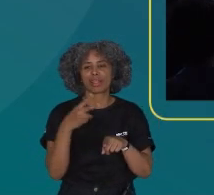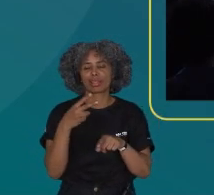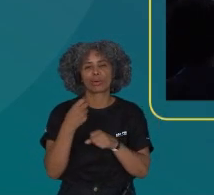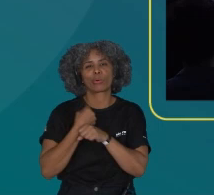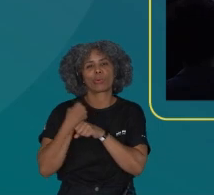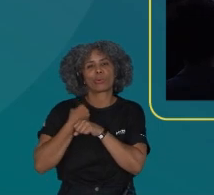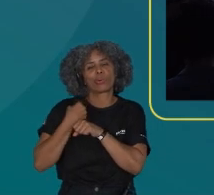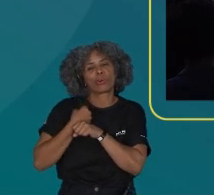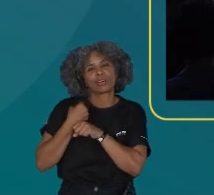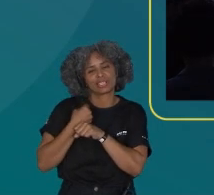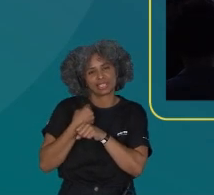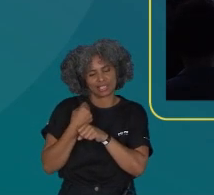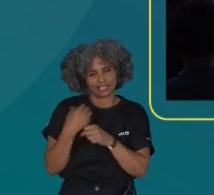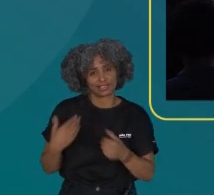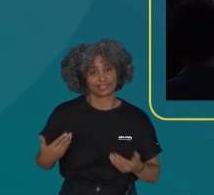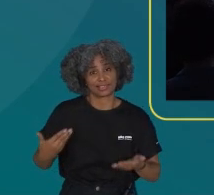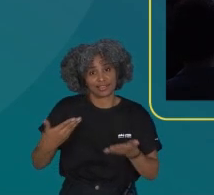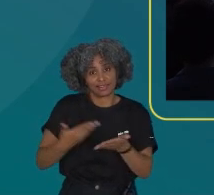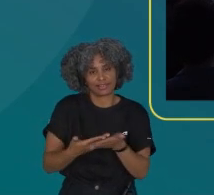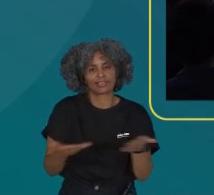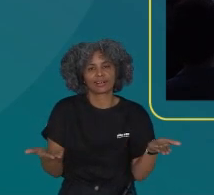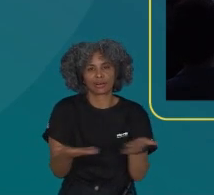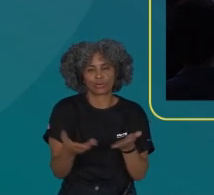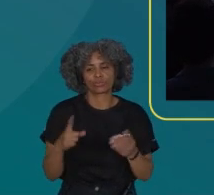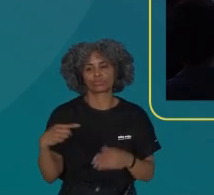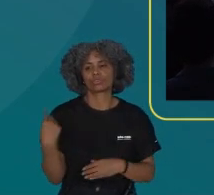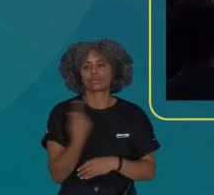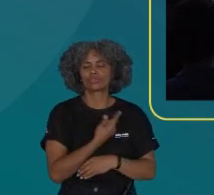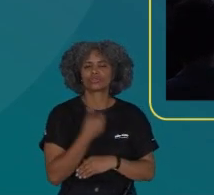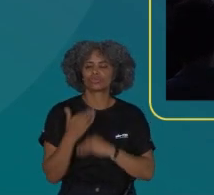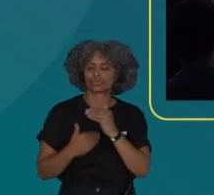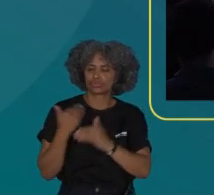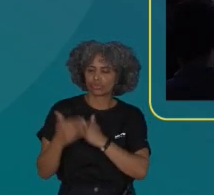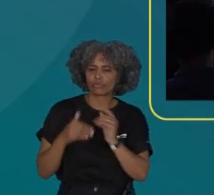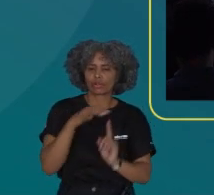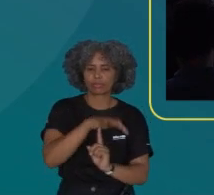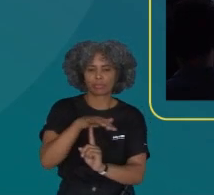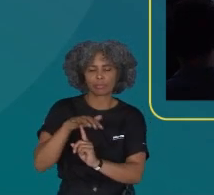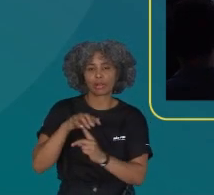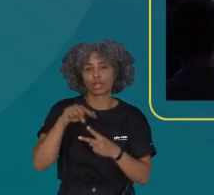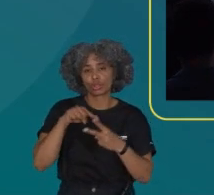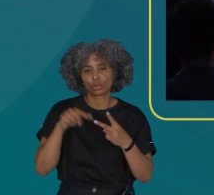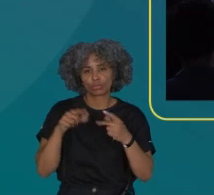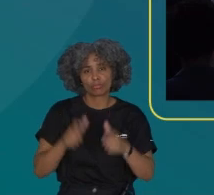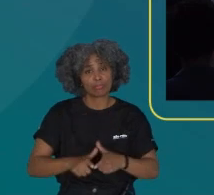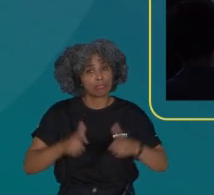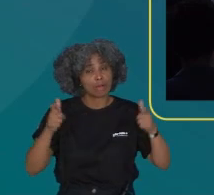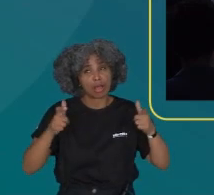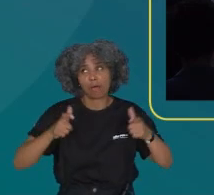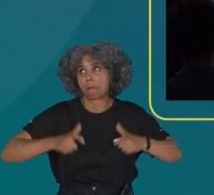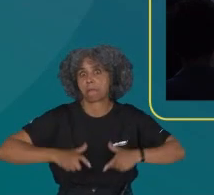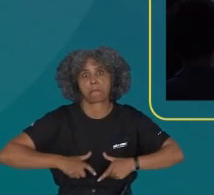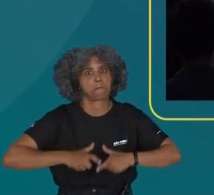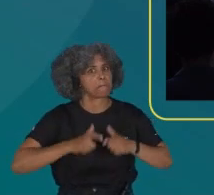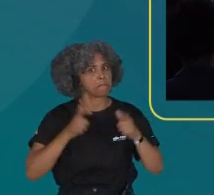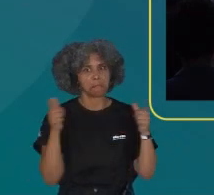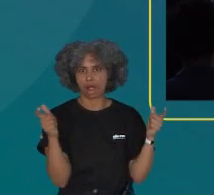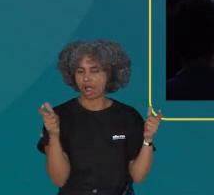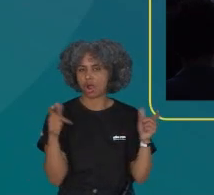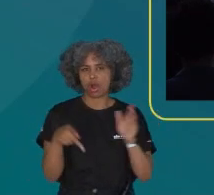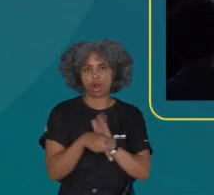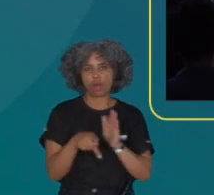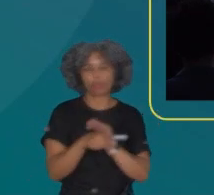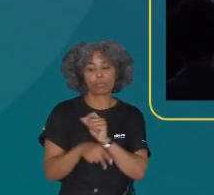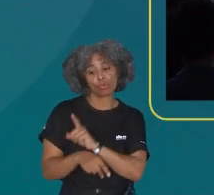in the past three years, we developed two greater parks. One great park in the east of Montreal, which is